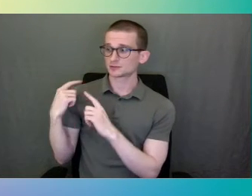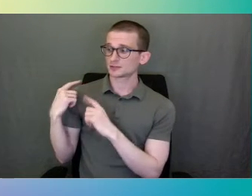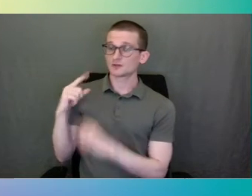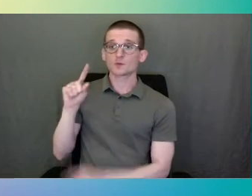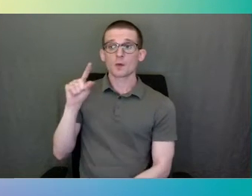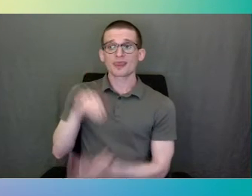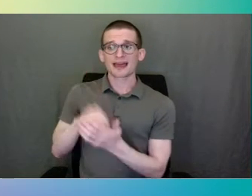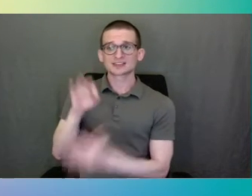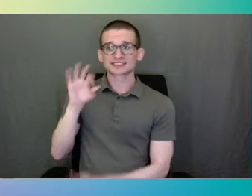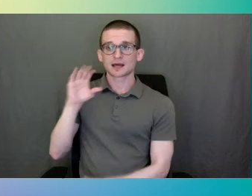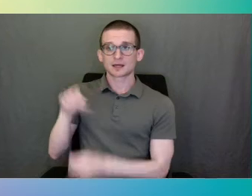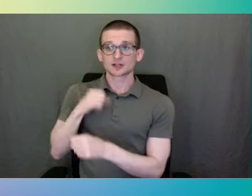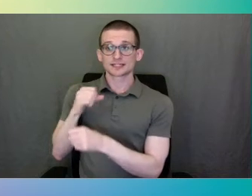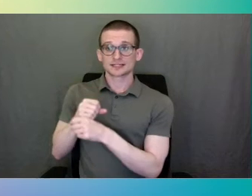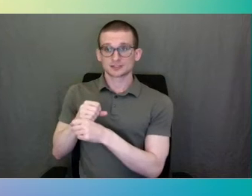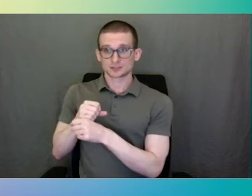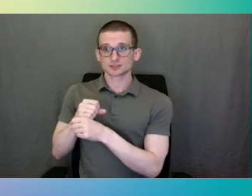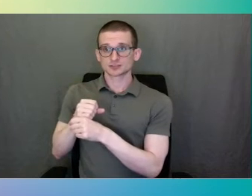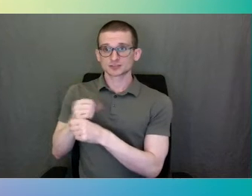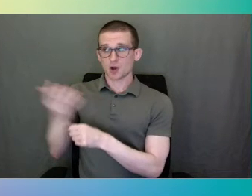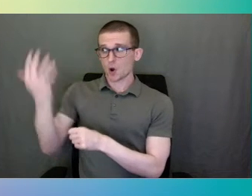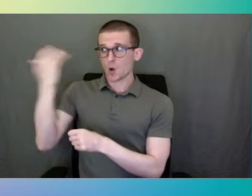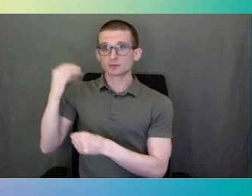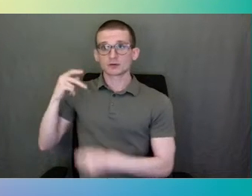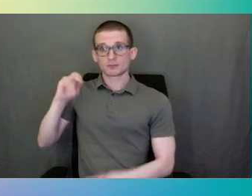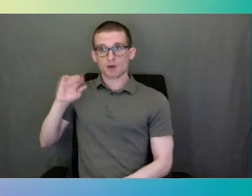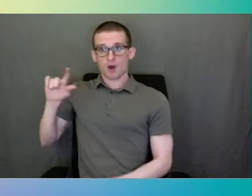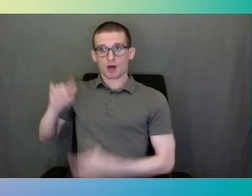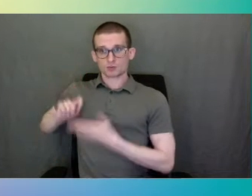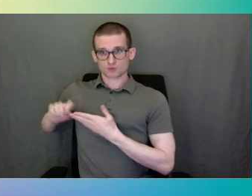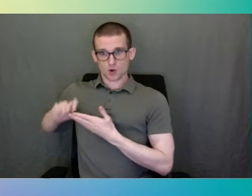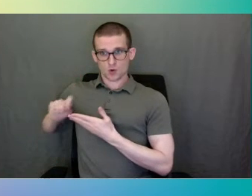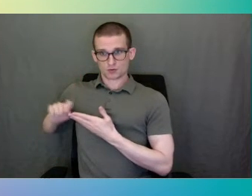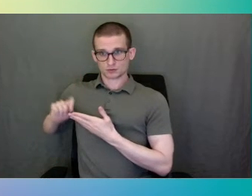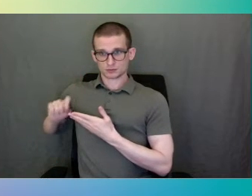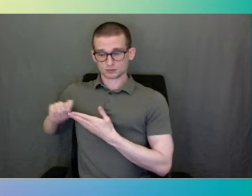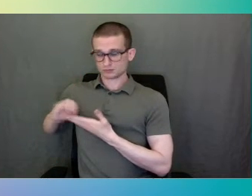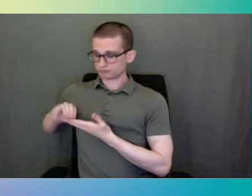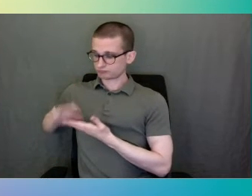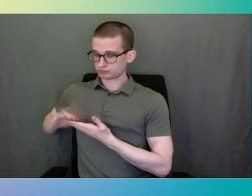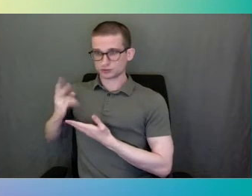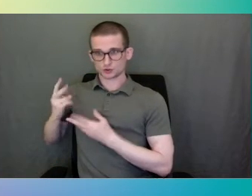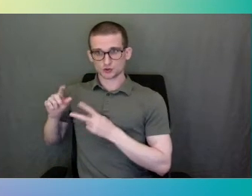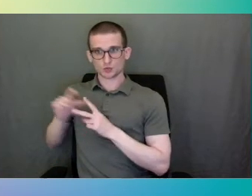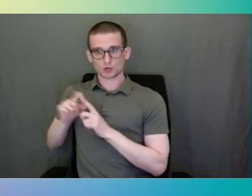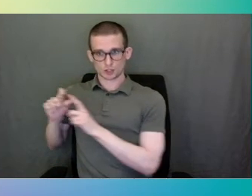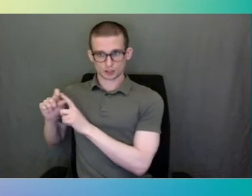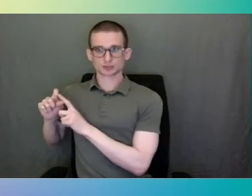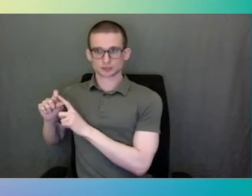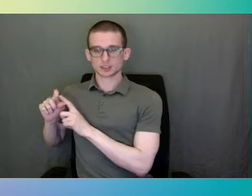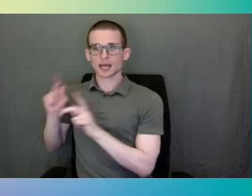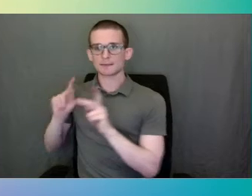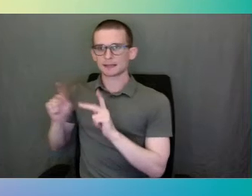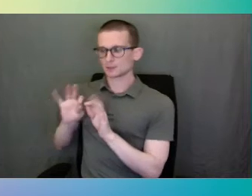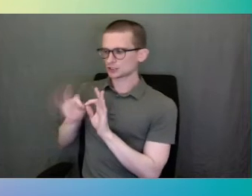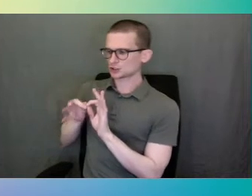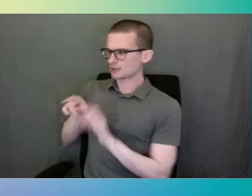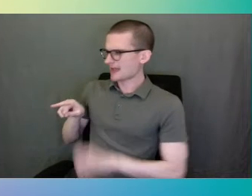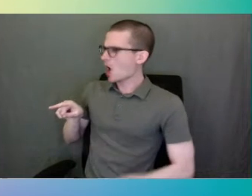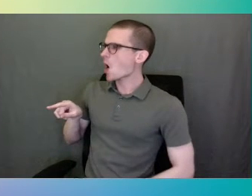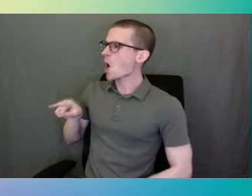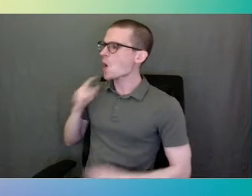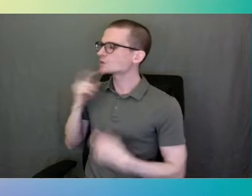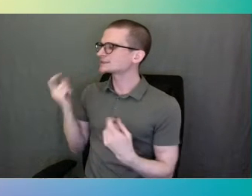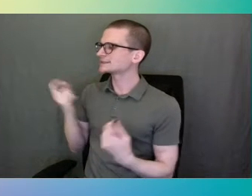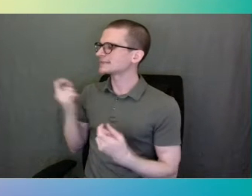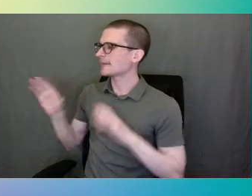penned by Paul, they meant they were interpreted as sinful behaviors. Sometimes